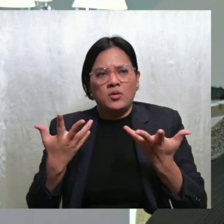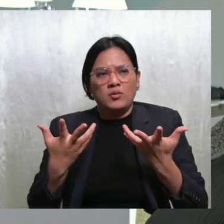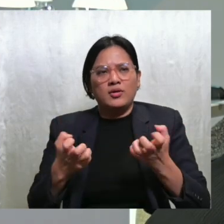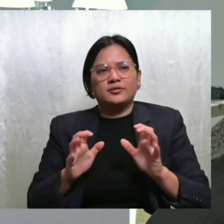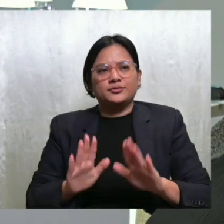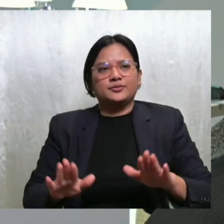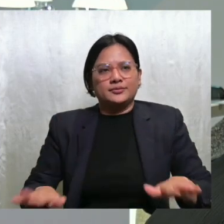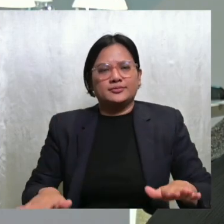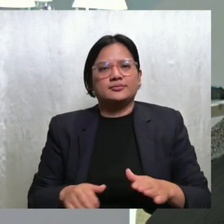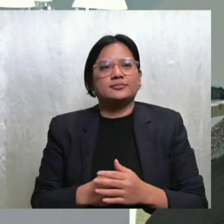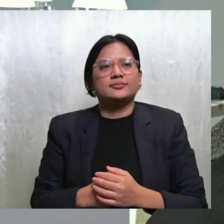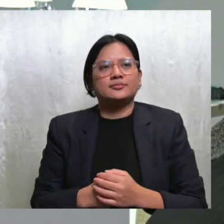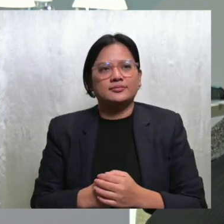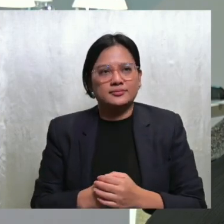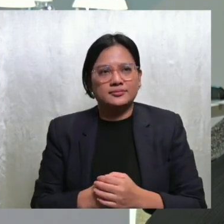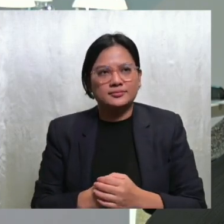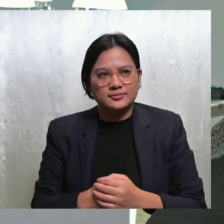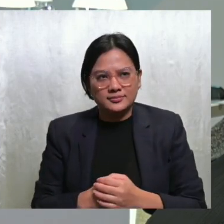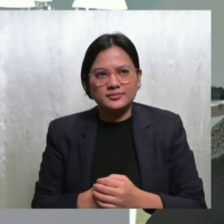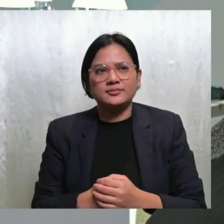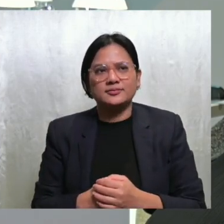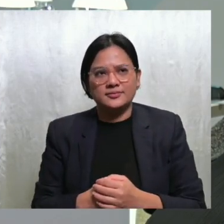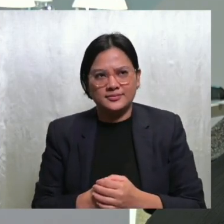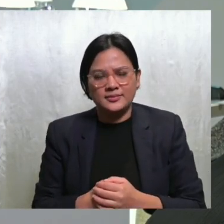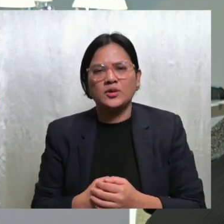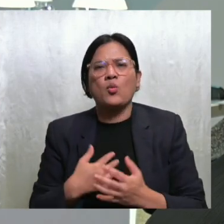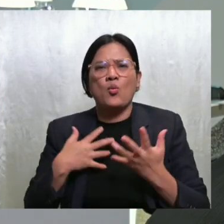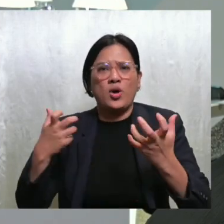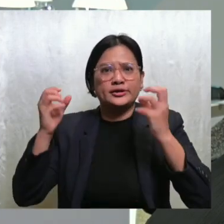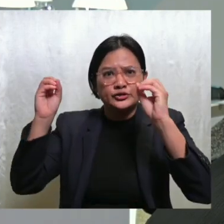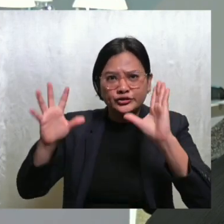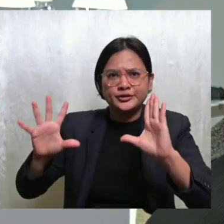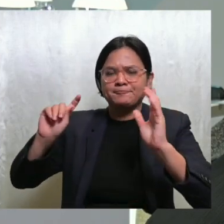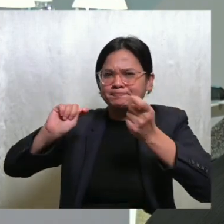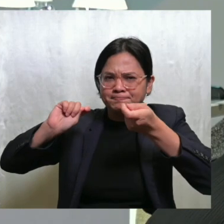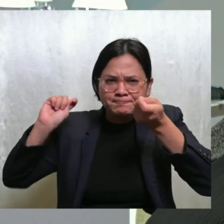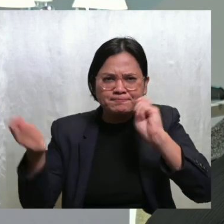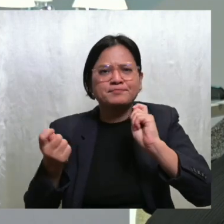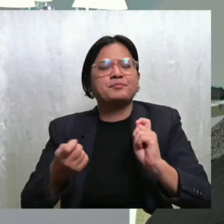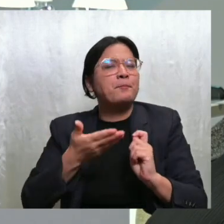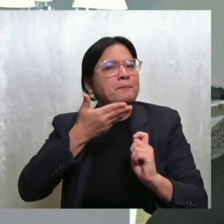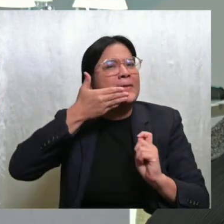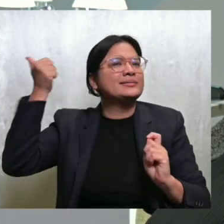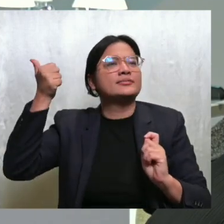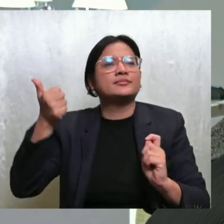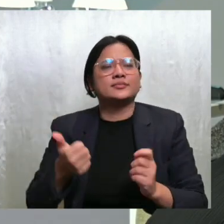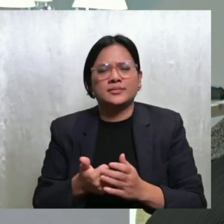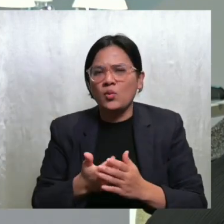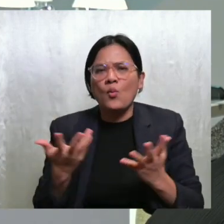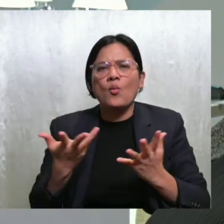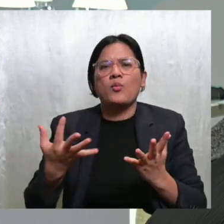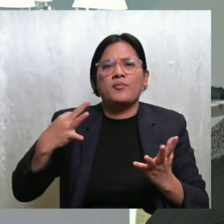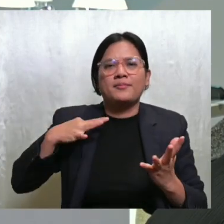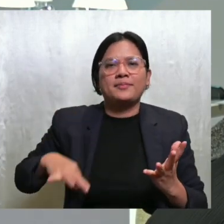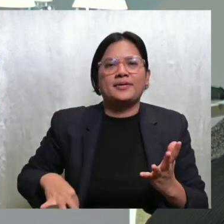we uplift the institutions. So leveraging technology is a simple task, but making it